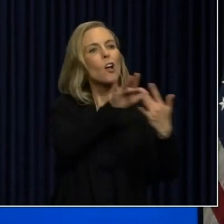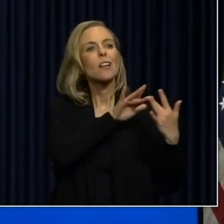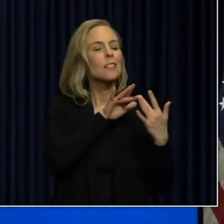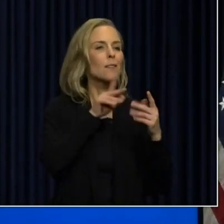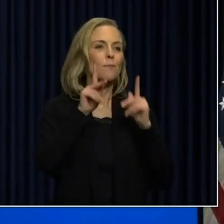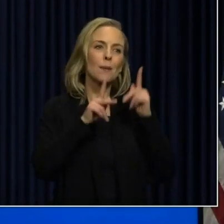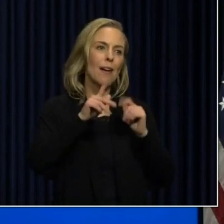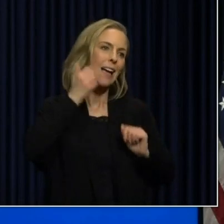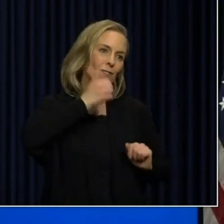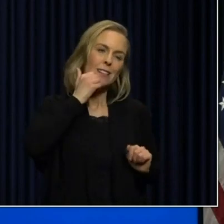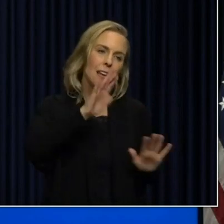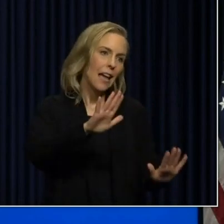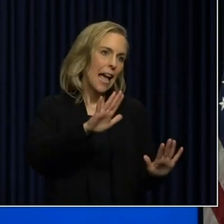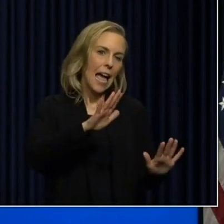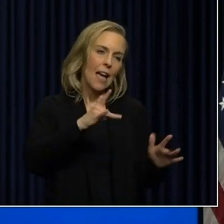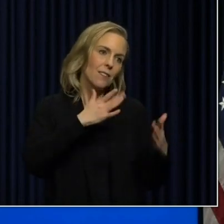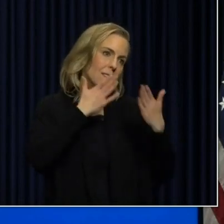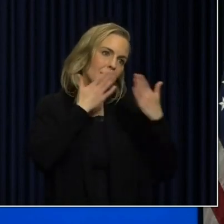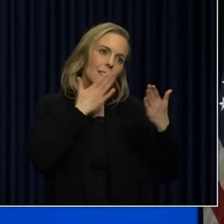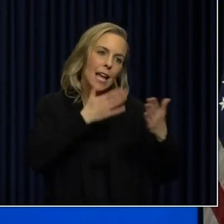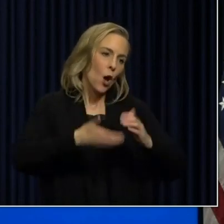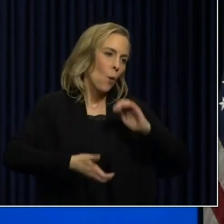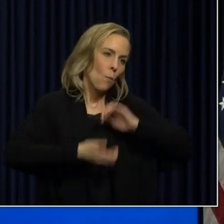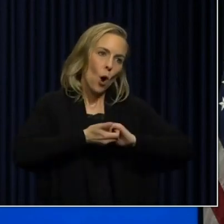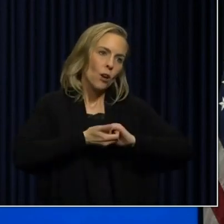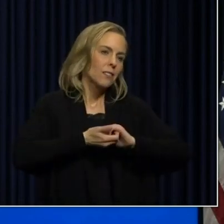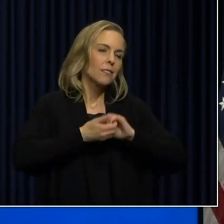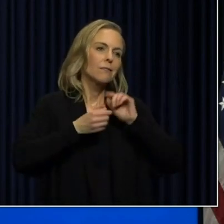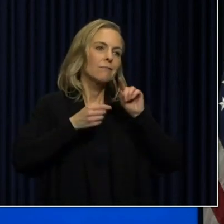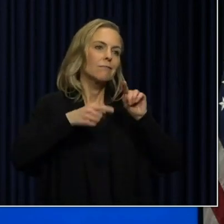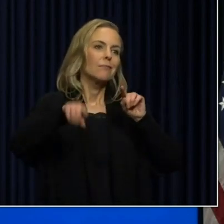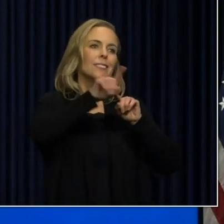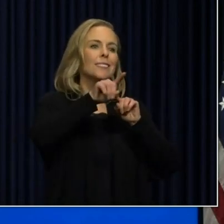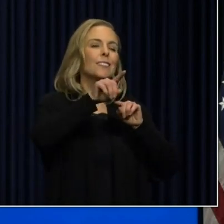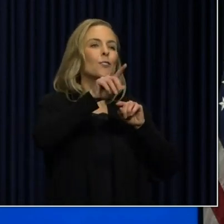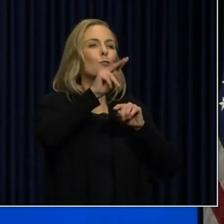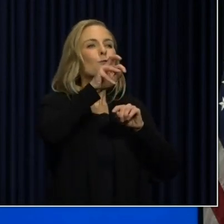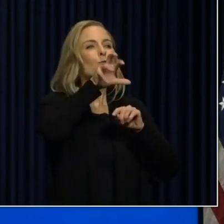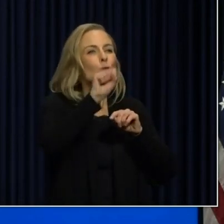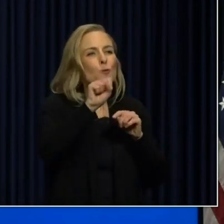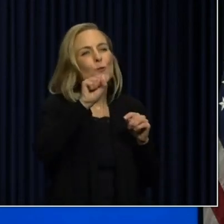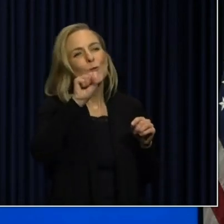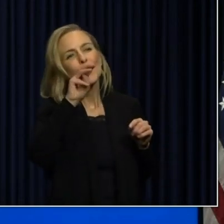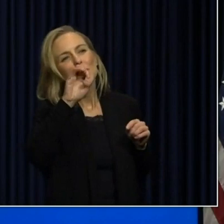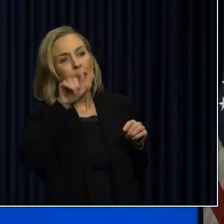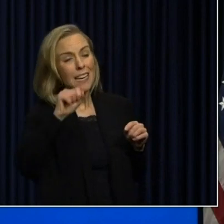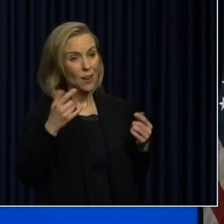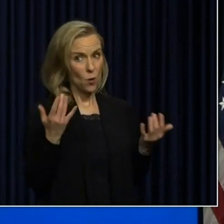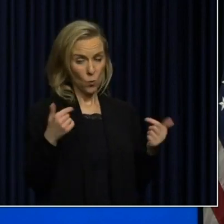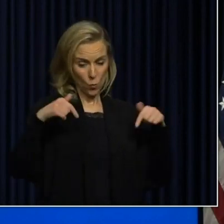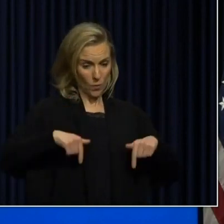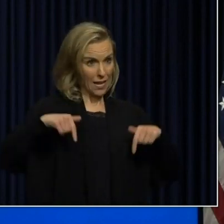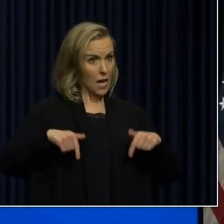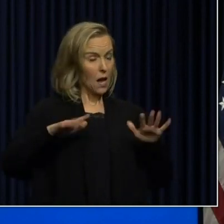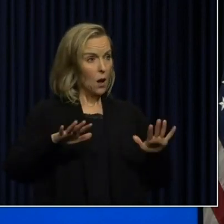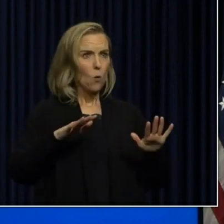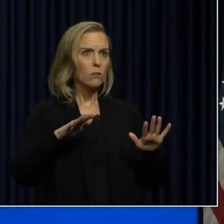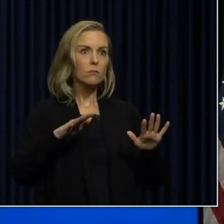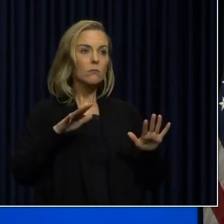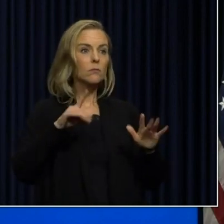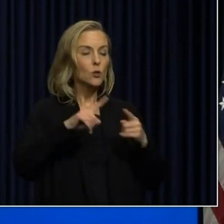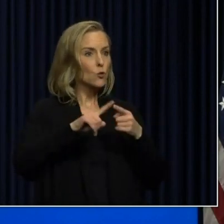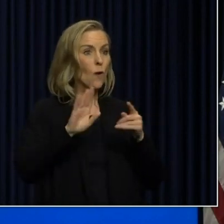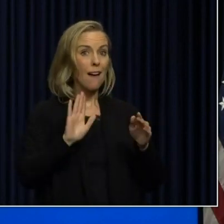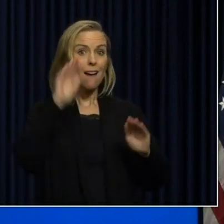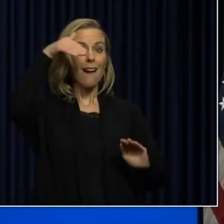every day. I haven't thanked partners in the media in a while, but we wouldn't be where we are. We wouldn't have